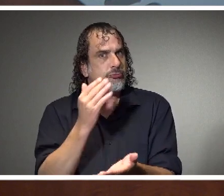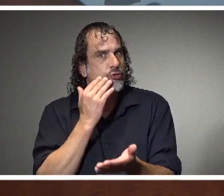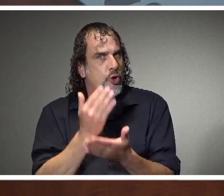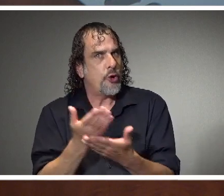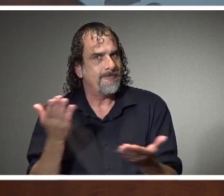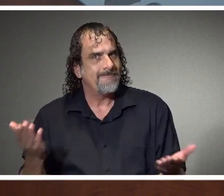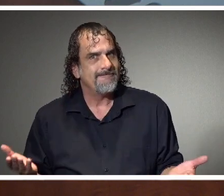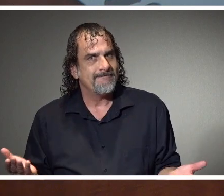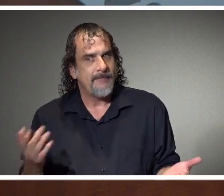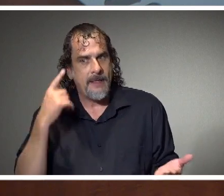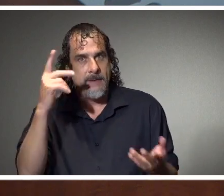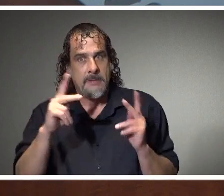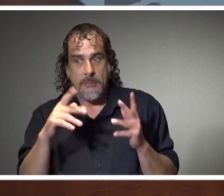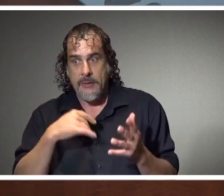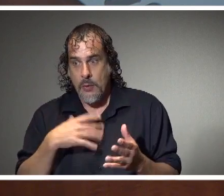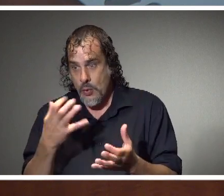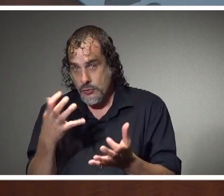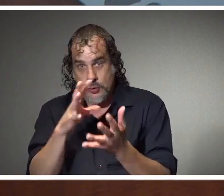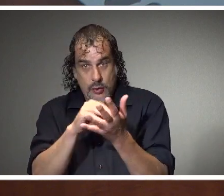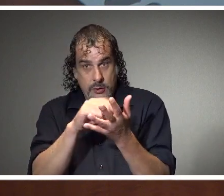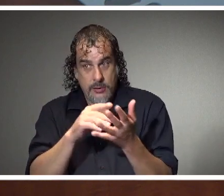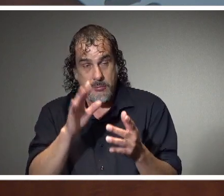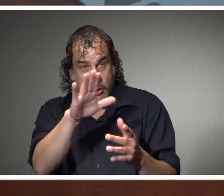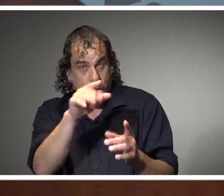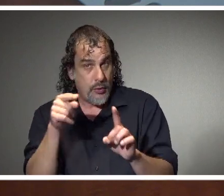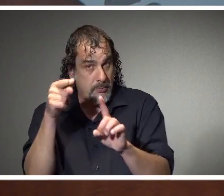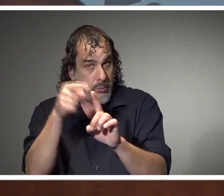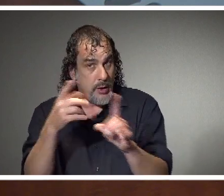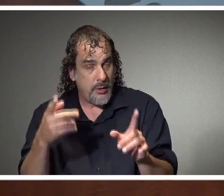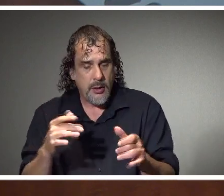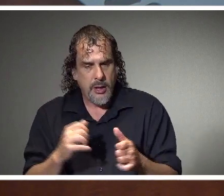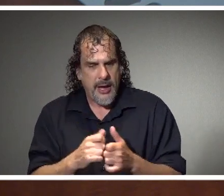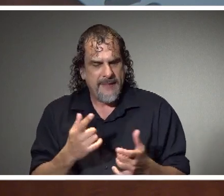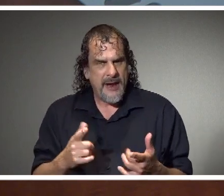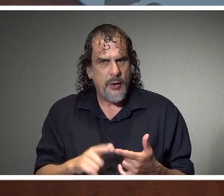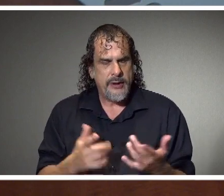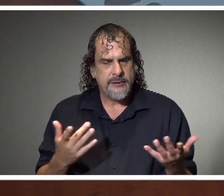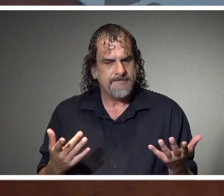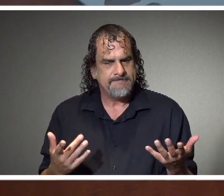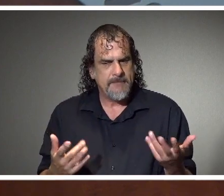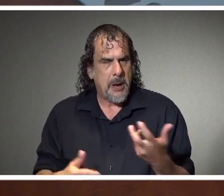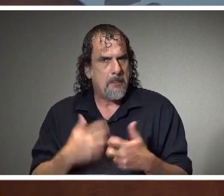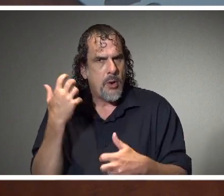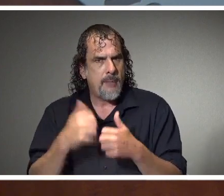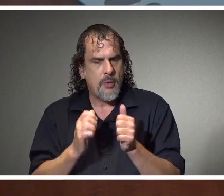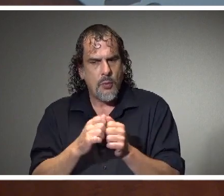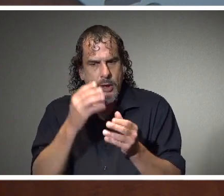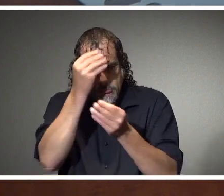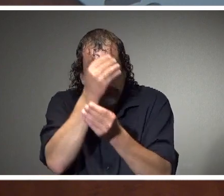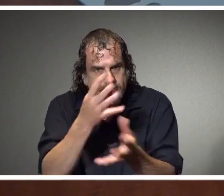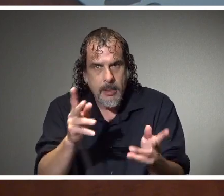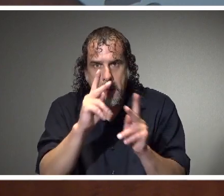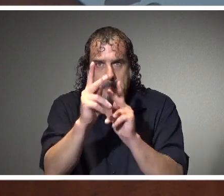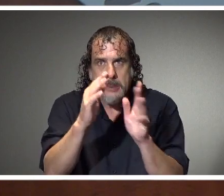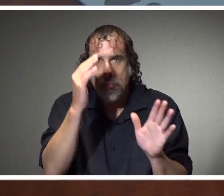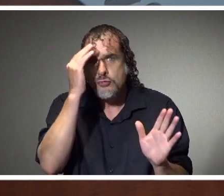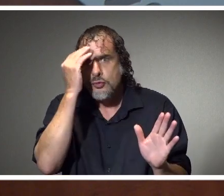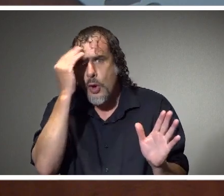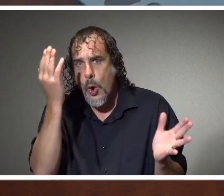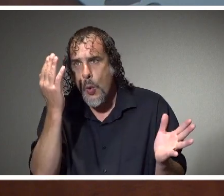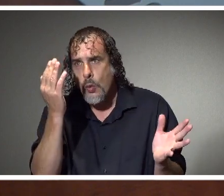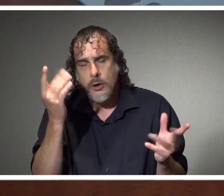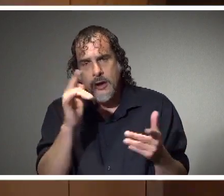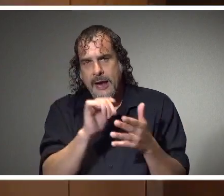opportunities for people who choose to get the skills. But to your point, I think the issue is there is a real lack of awareness for what these are, and we hope to cure that.